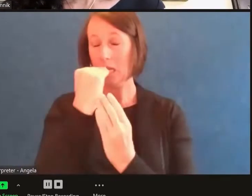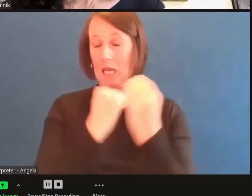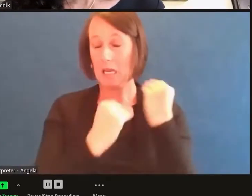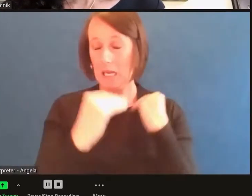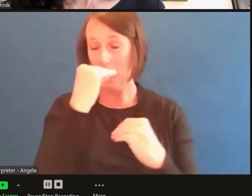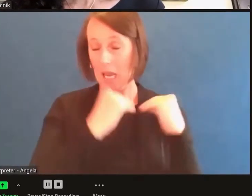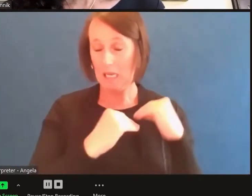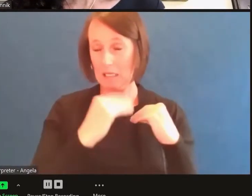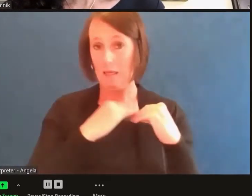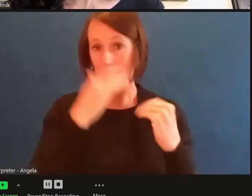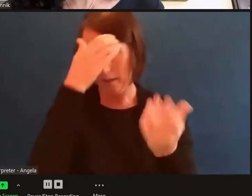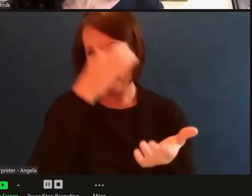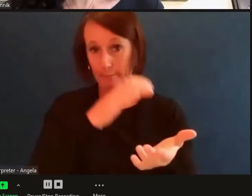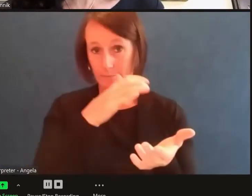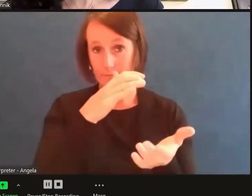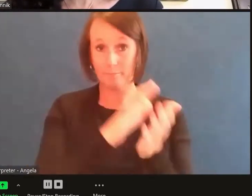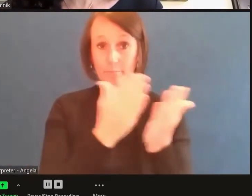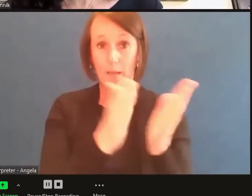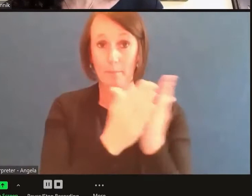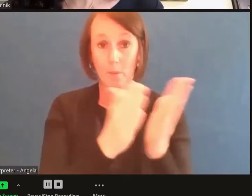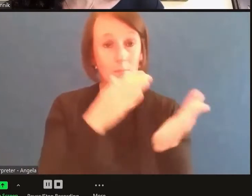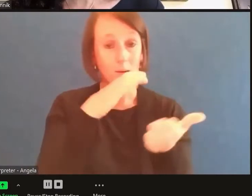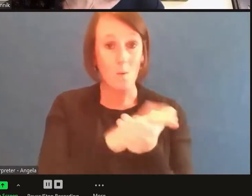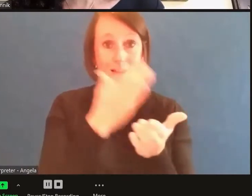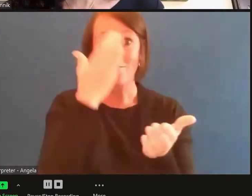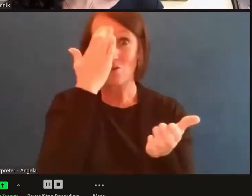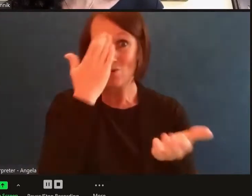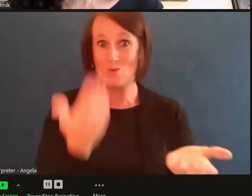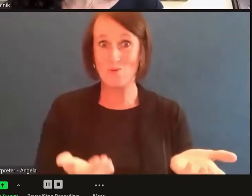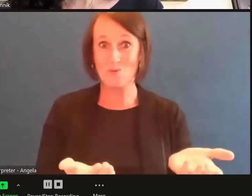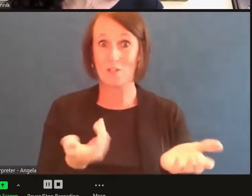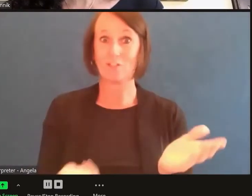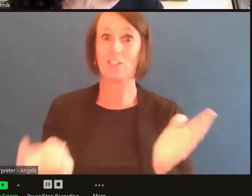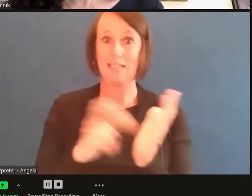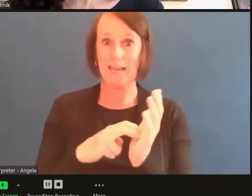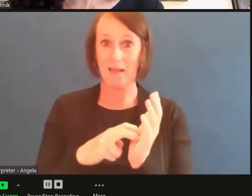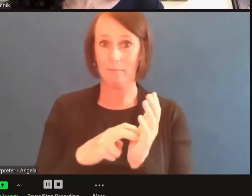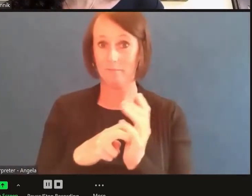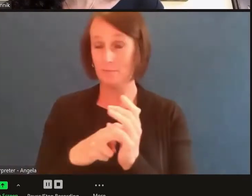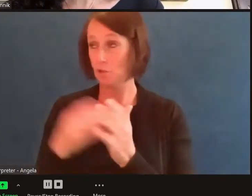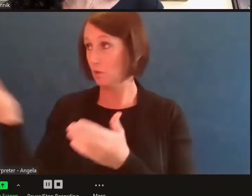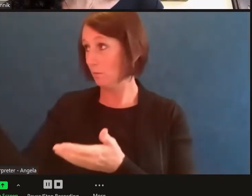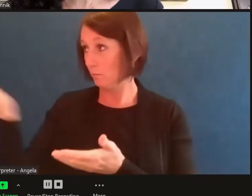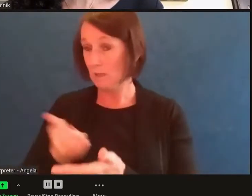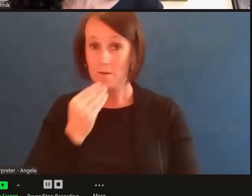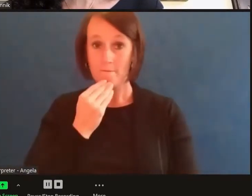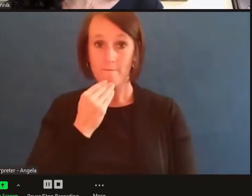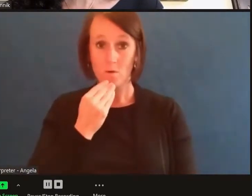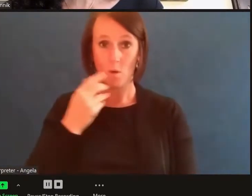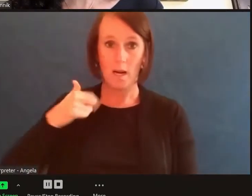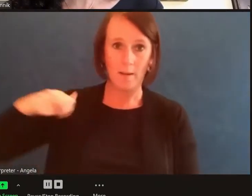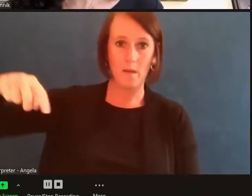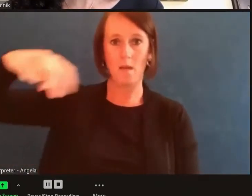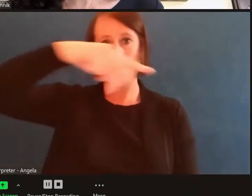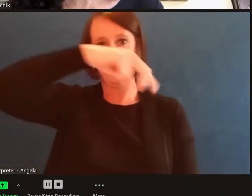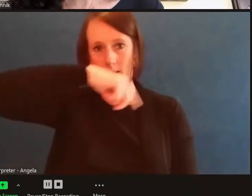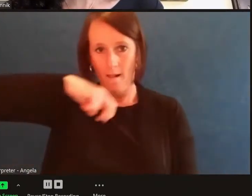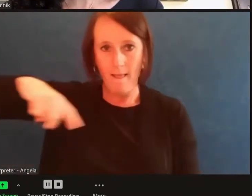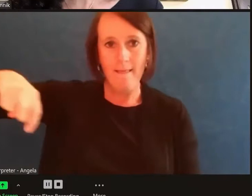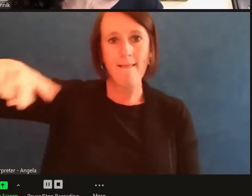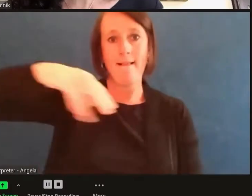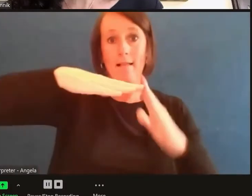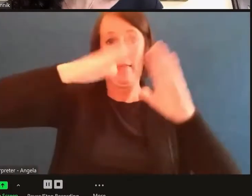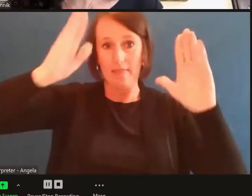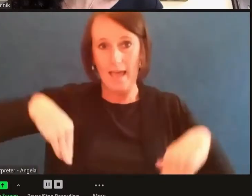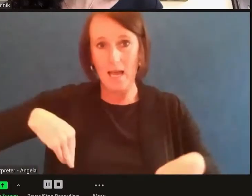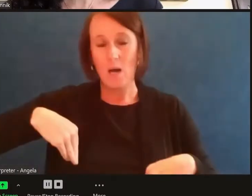My wife knew what level I was working at, where I would get up, she'd make me something to eat, and I'd be walking around the house and onto the backyard eating